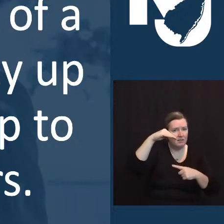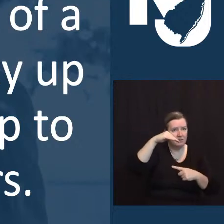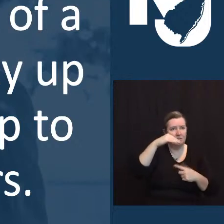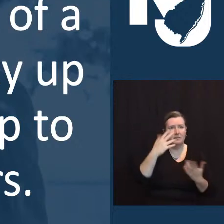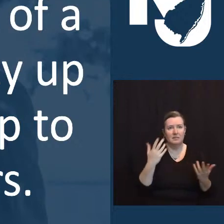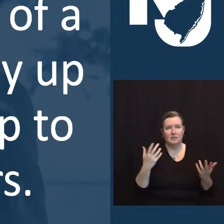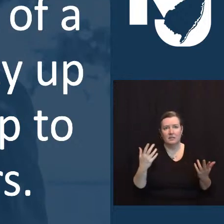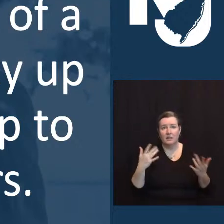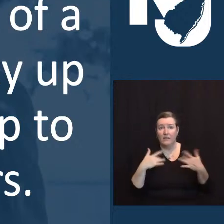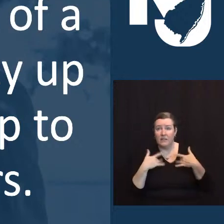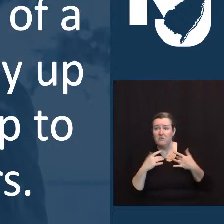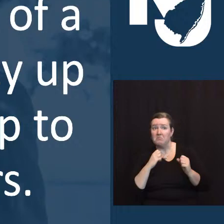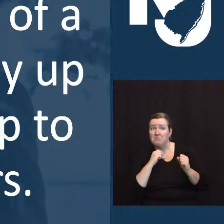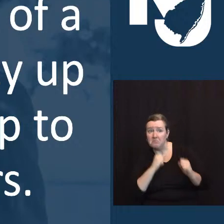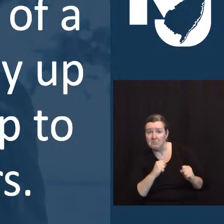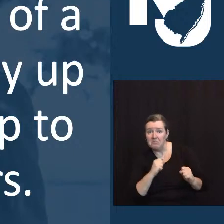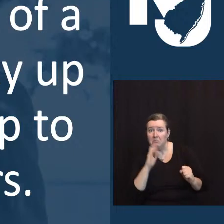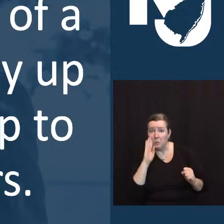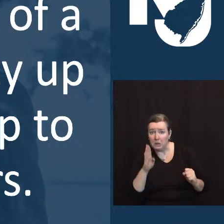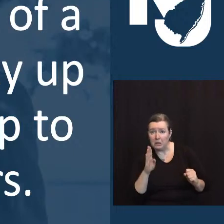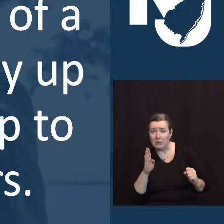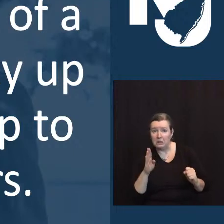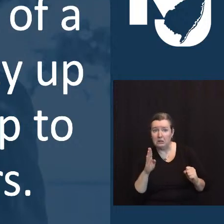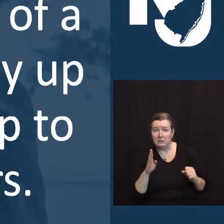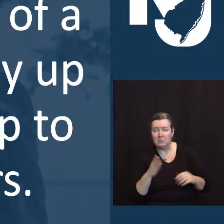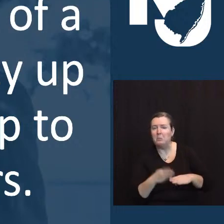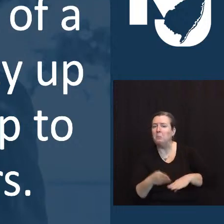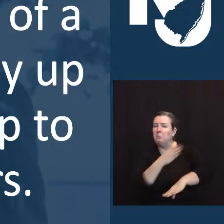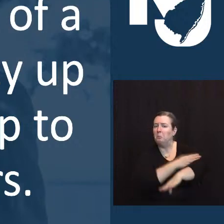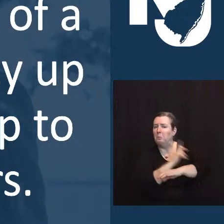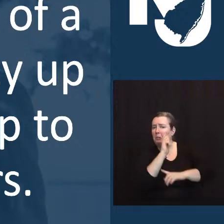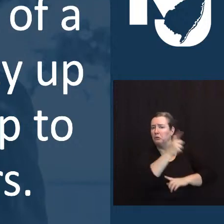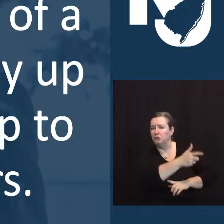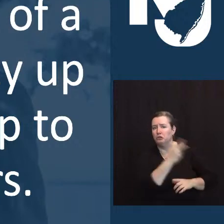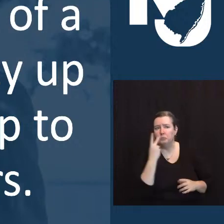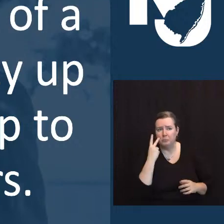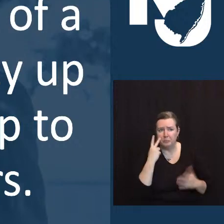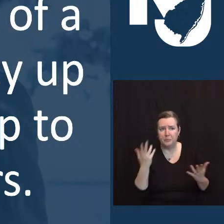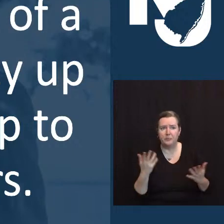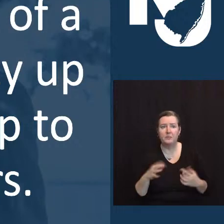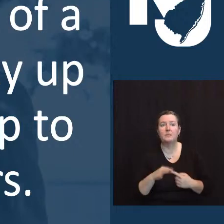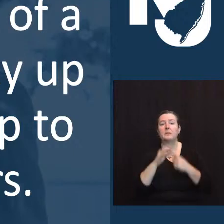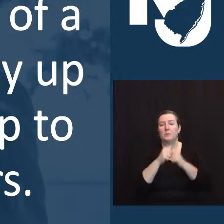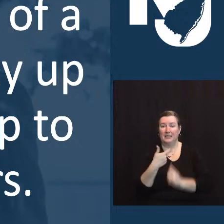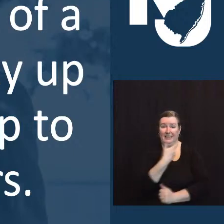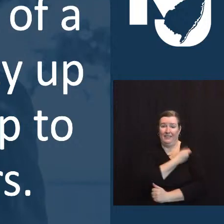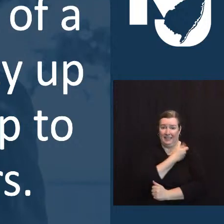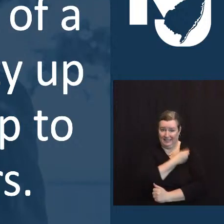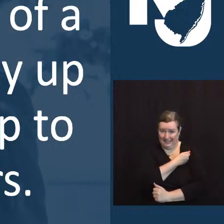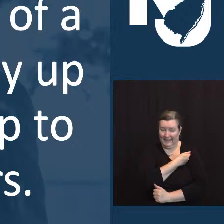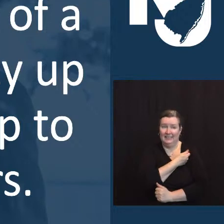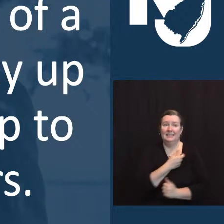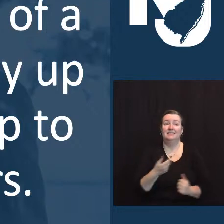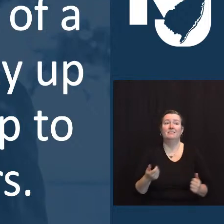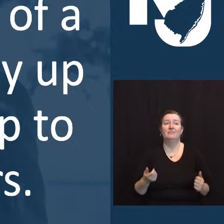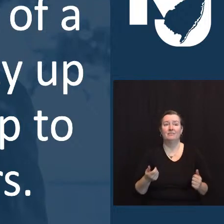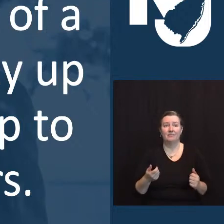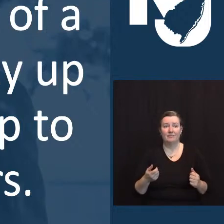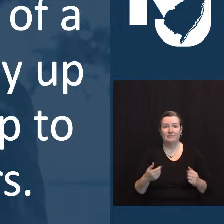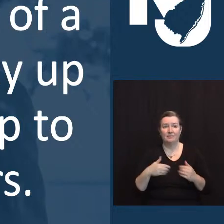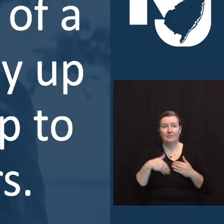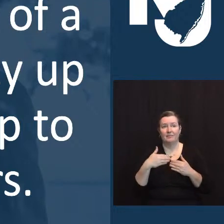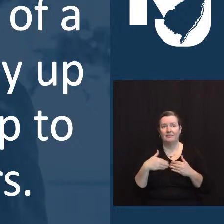particularly when you add the proliferation of the vaccine distribution beginning really more so next month than this month. We'll come back to that in a